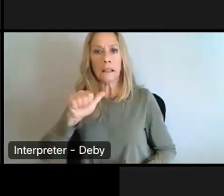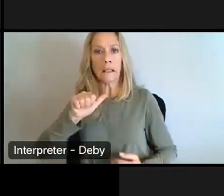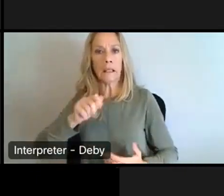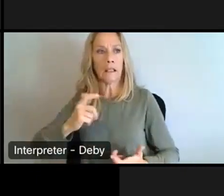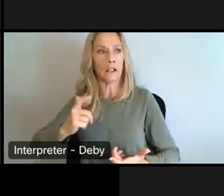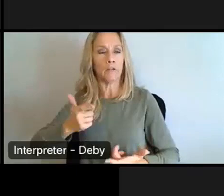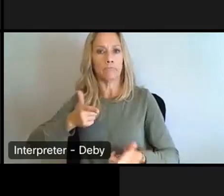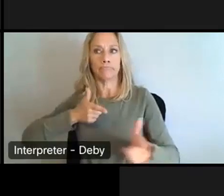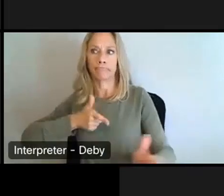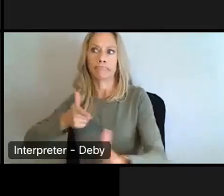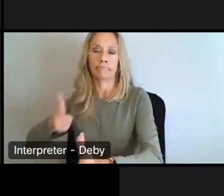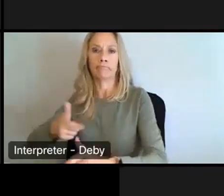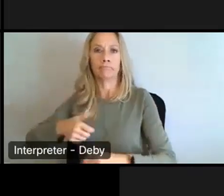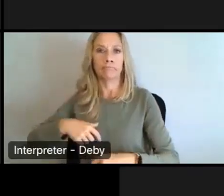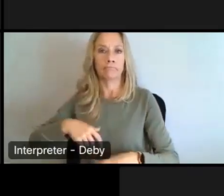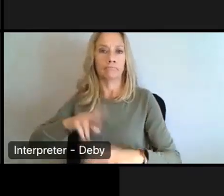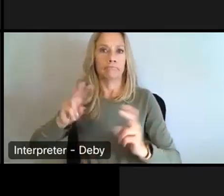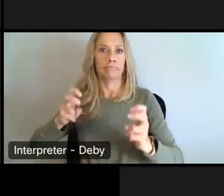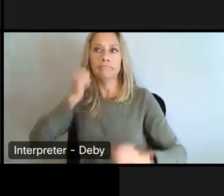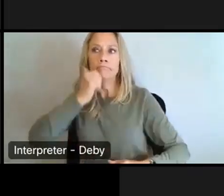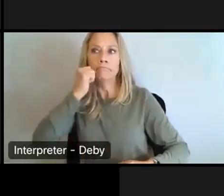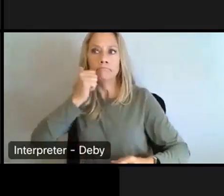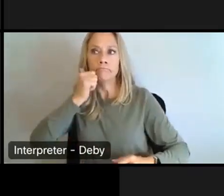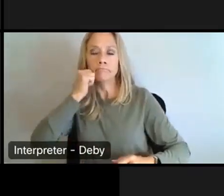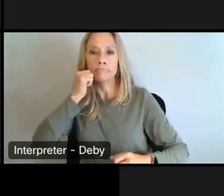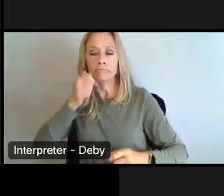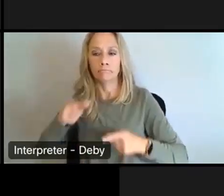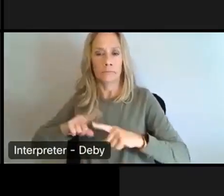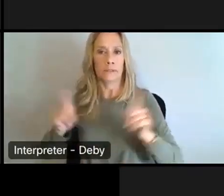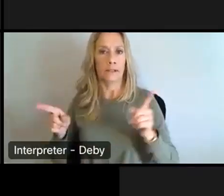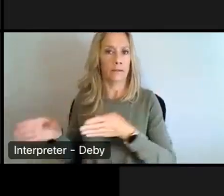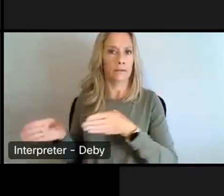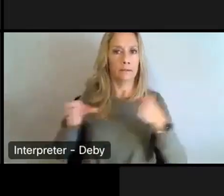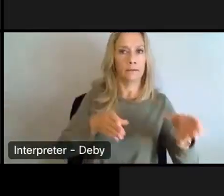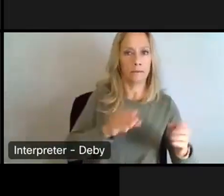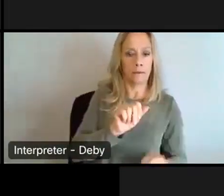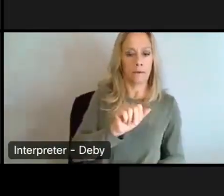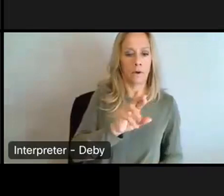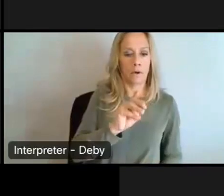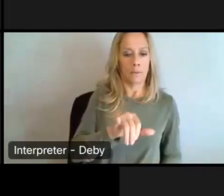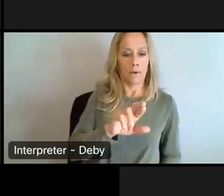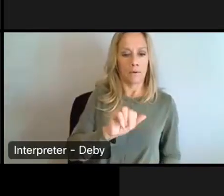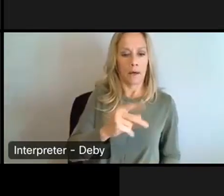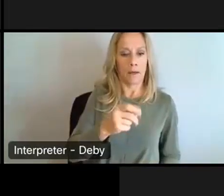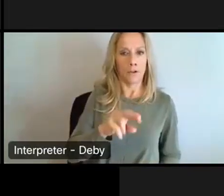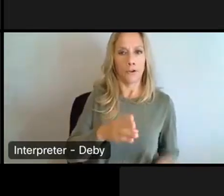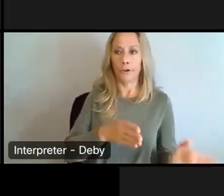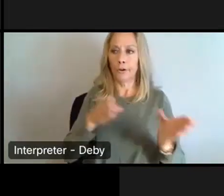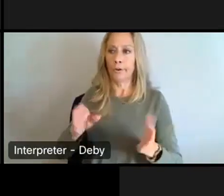out? And how do we approach serving the Army Ranger versus IT